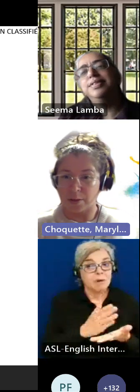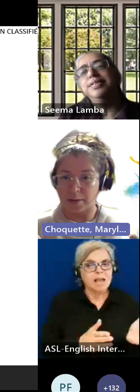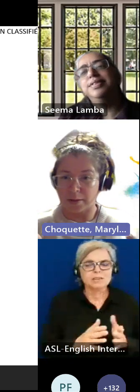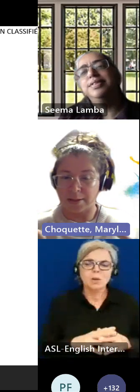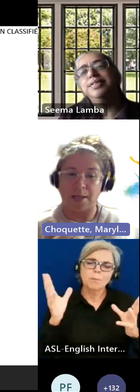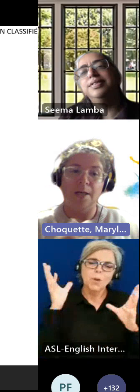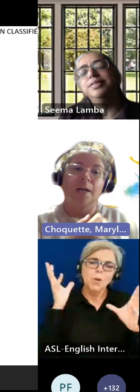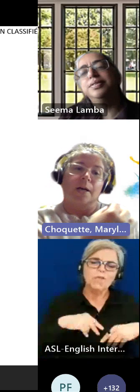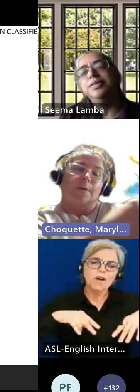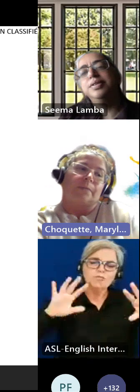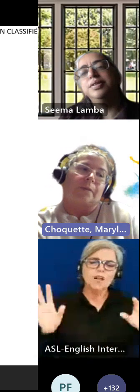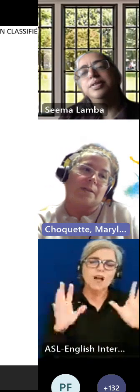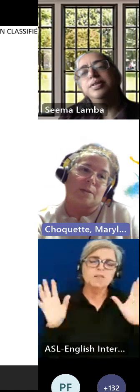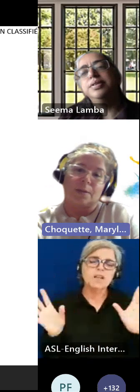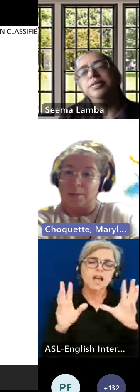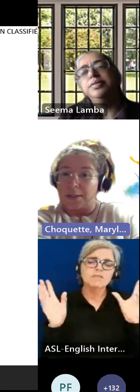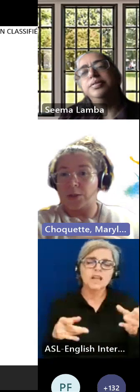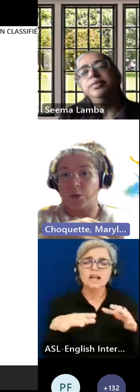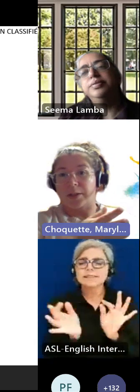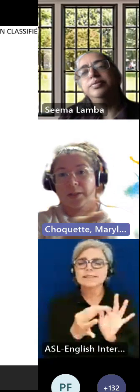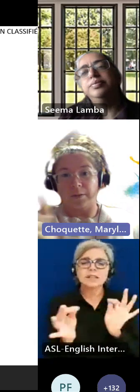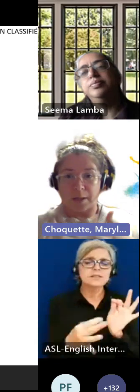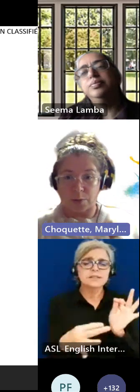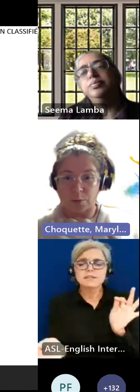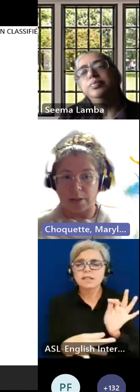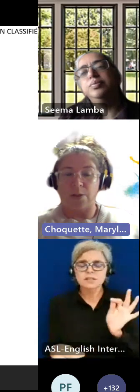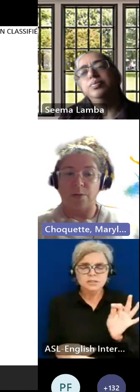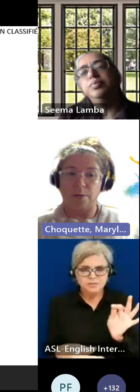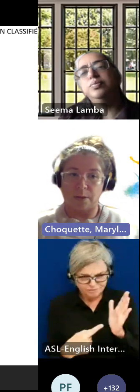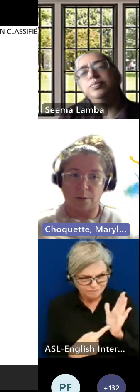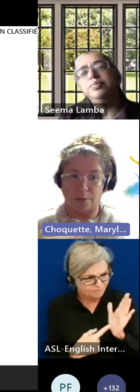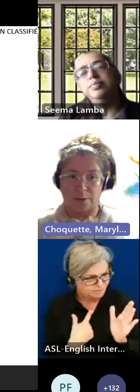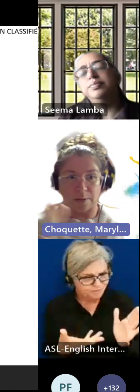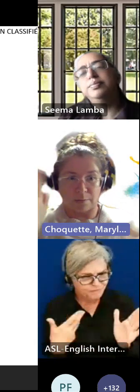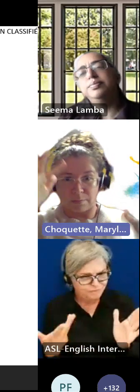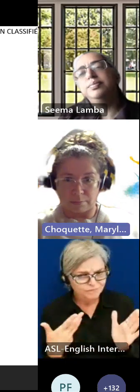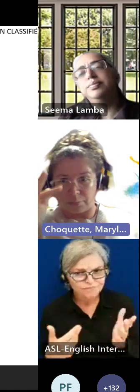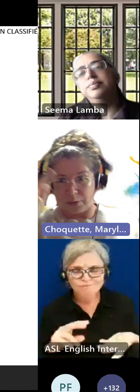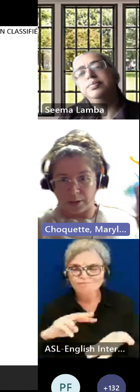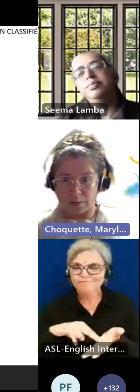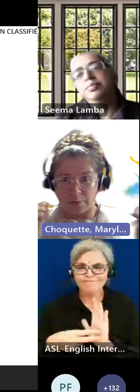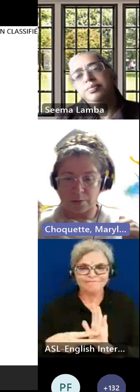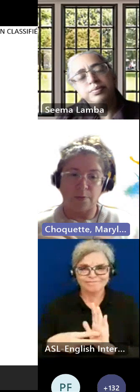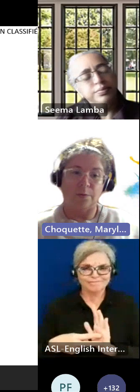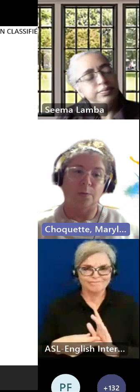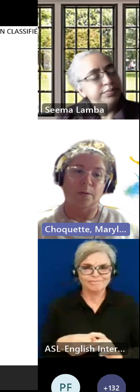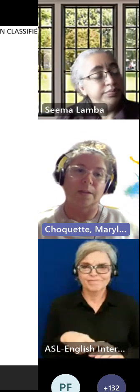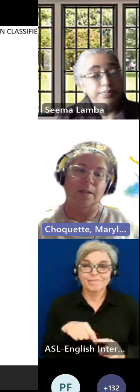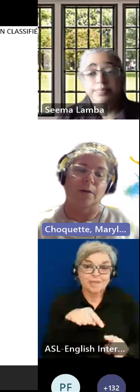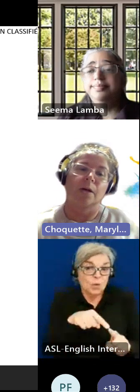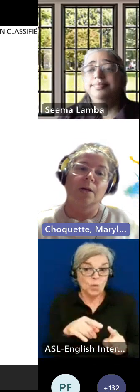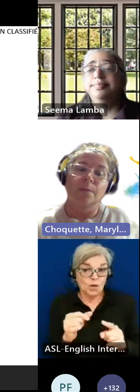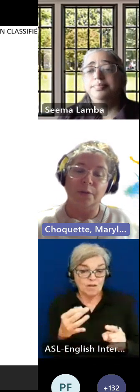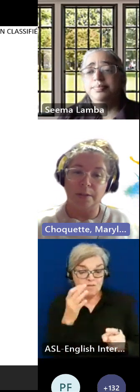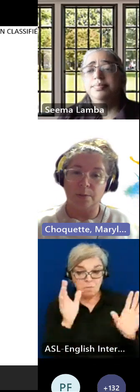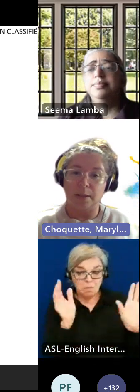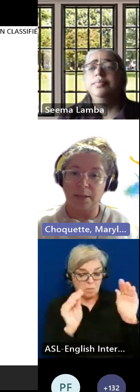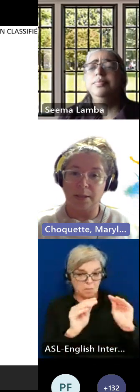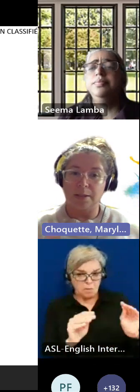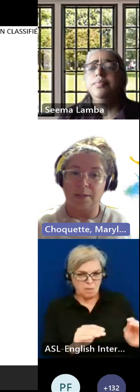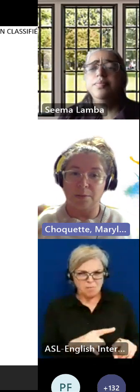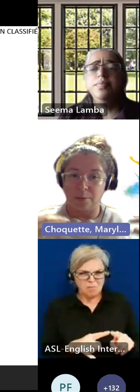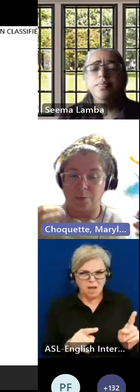what they're trying to say. And sometimes it's skirting the actual issues when you're just putting all those beautiful words together. So